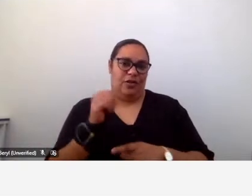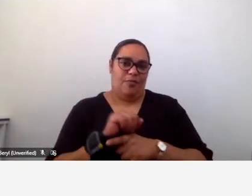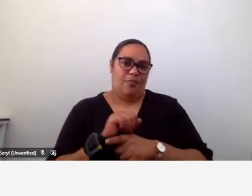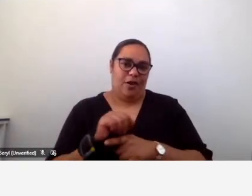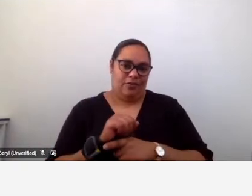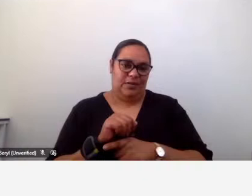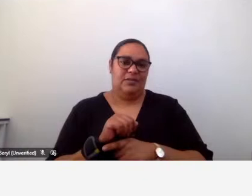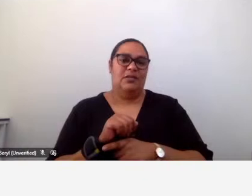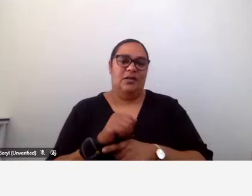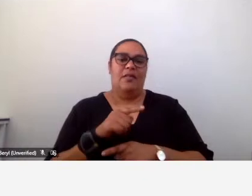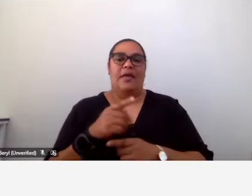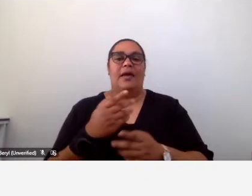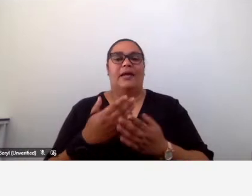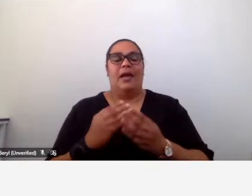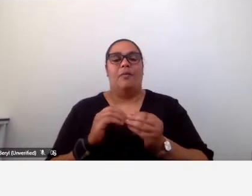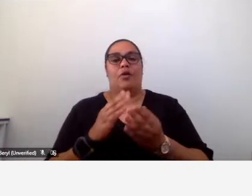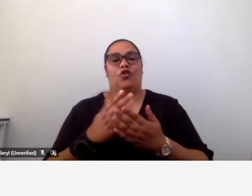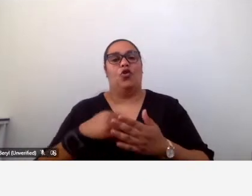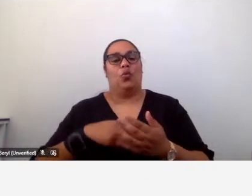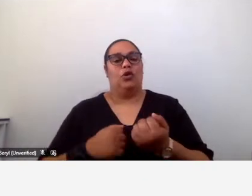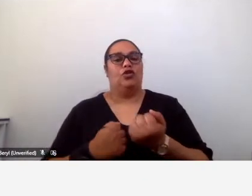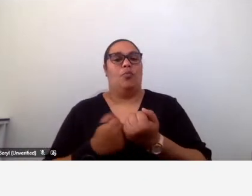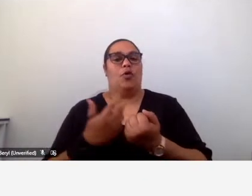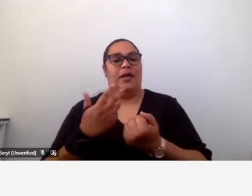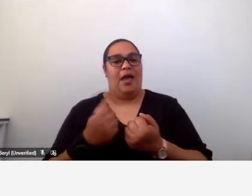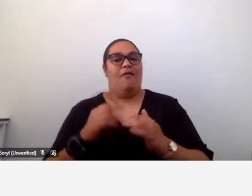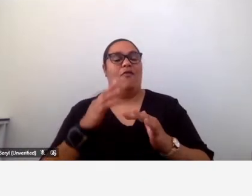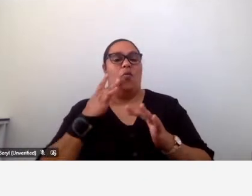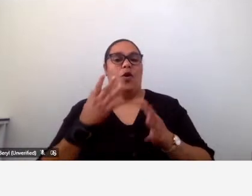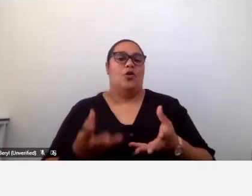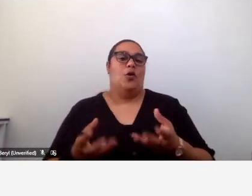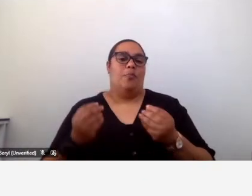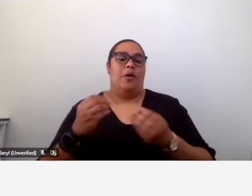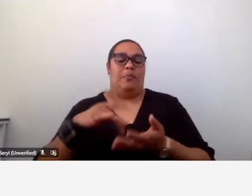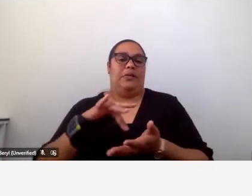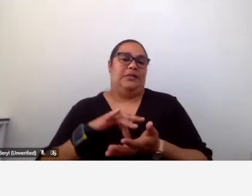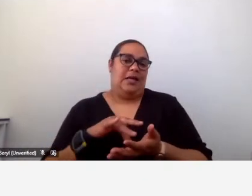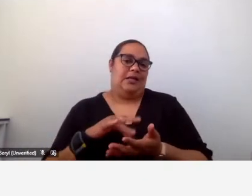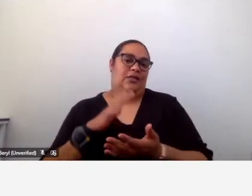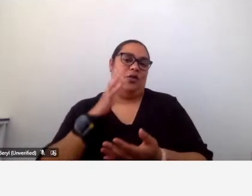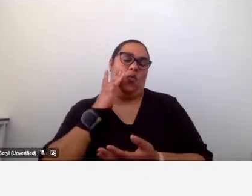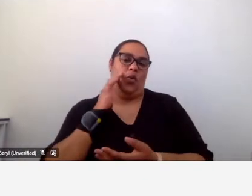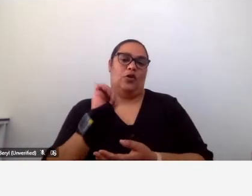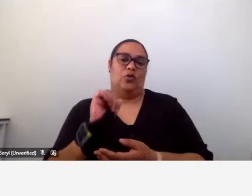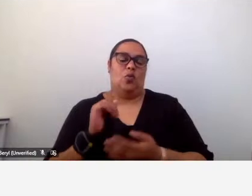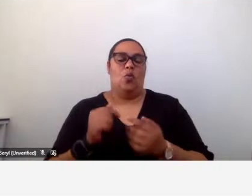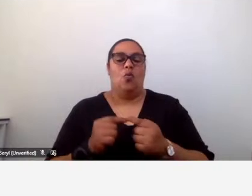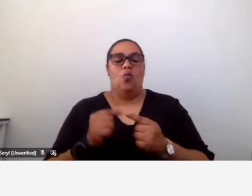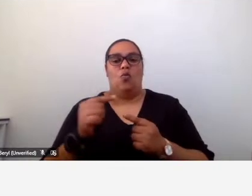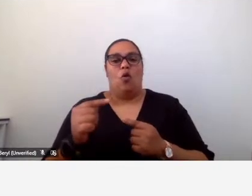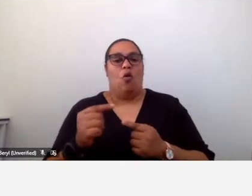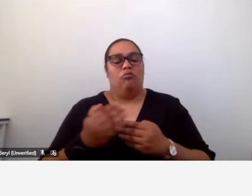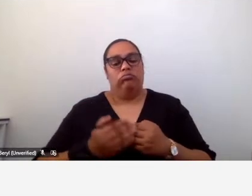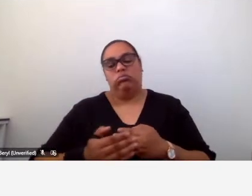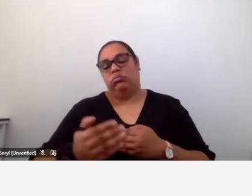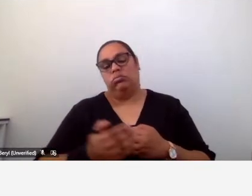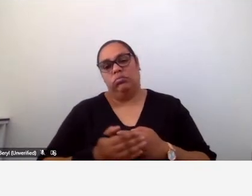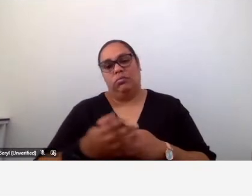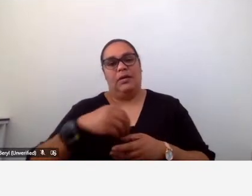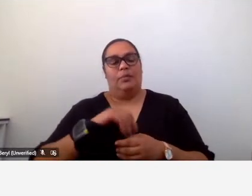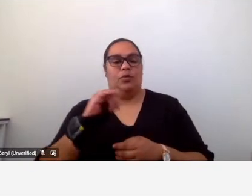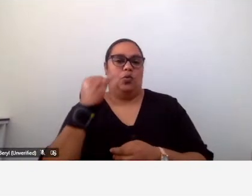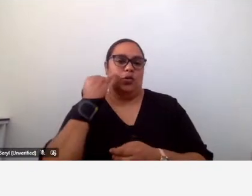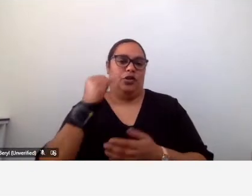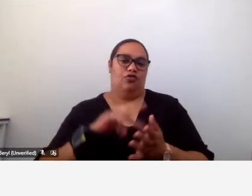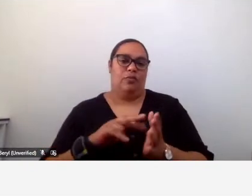practice to ensure that we support them in getting sites when they go forward in terms of the